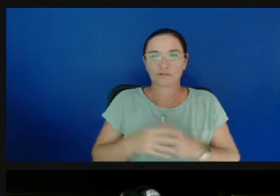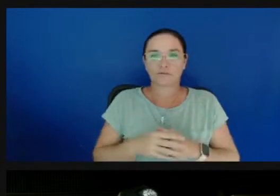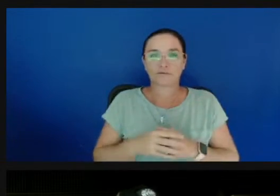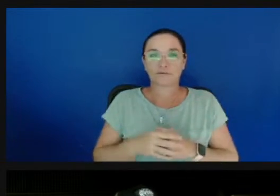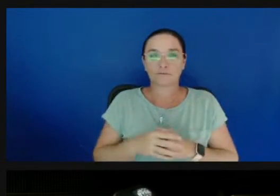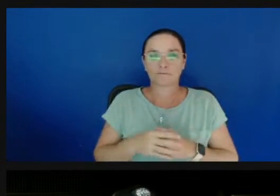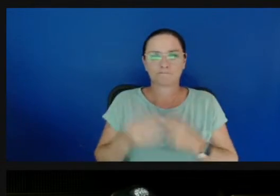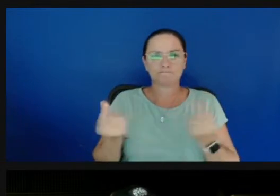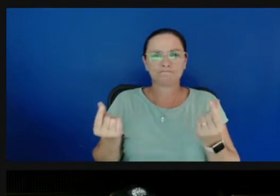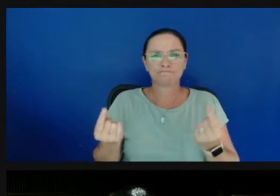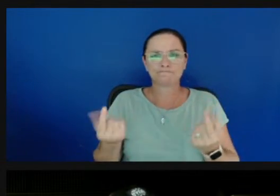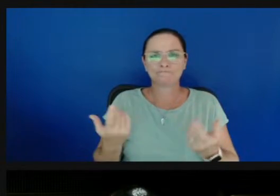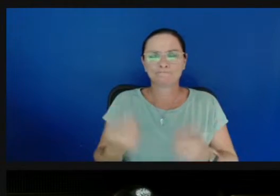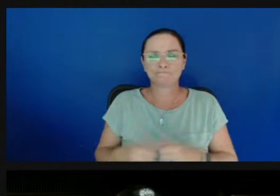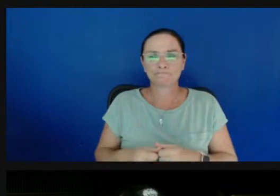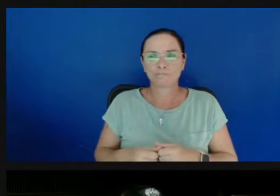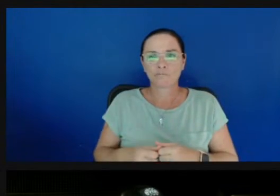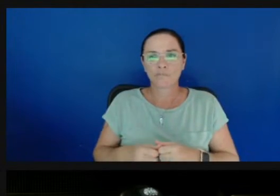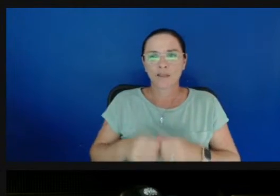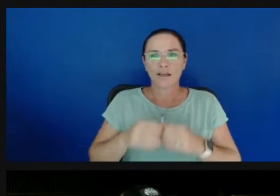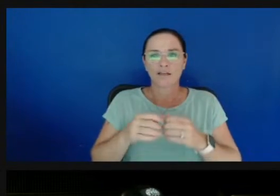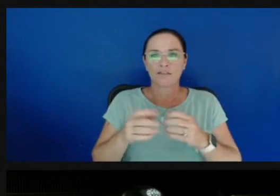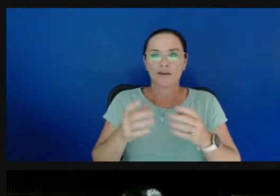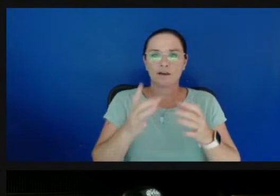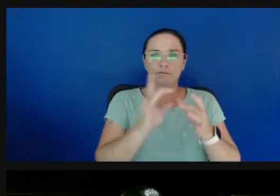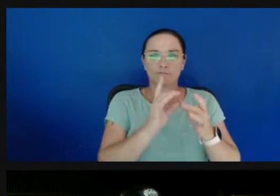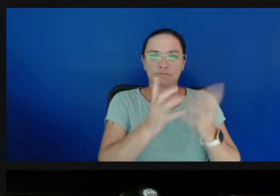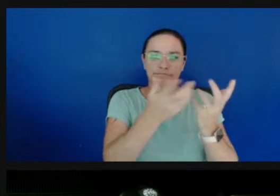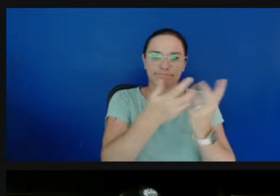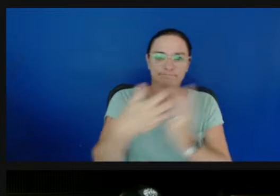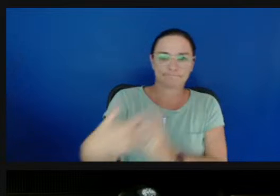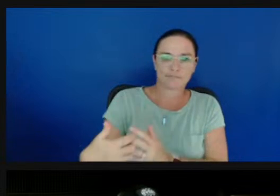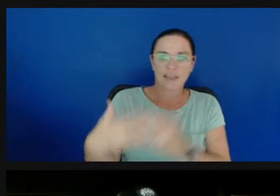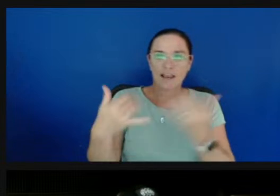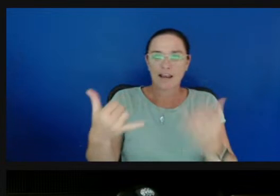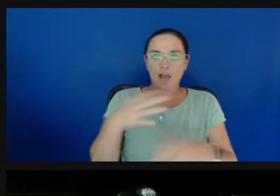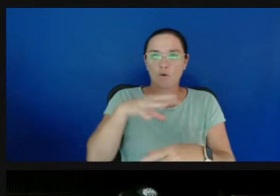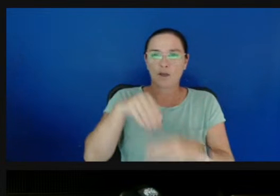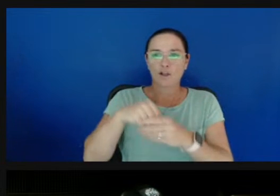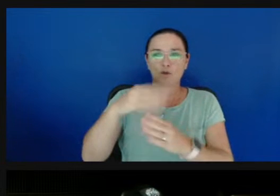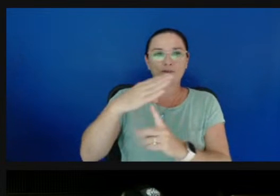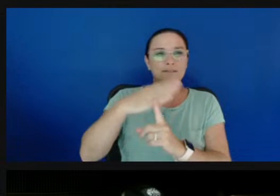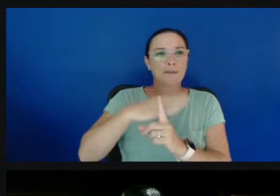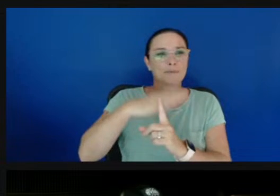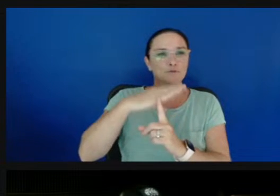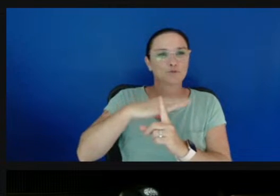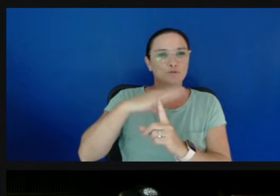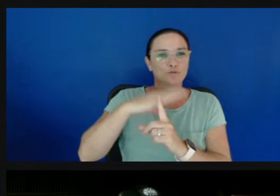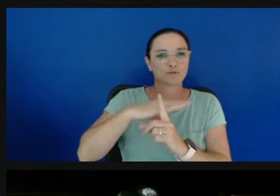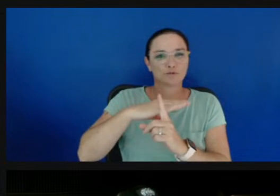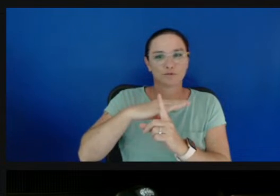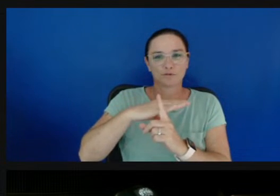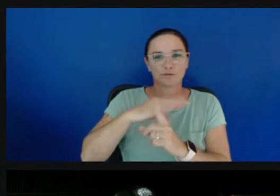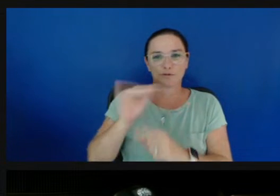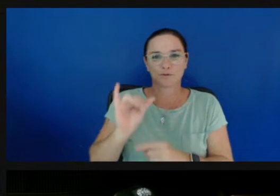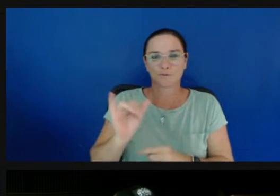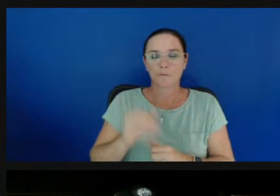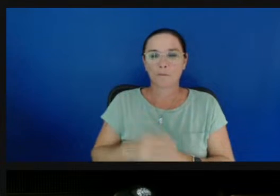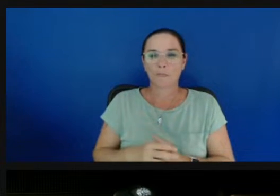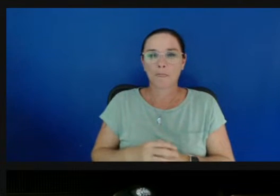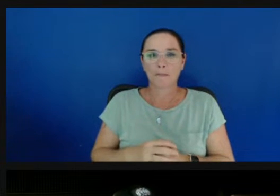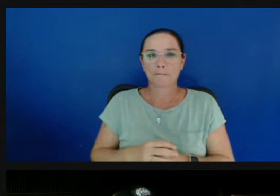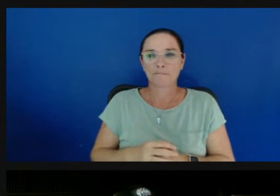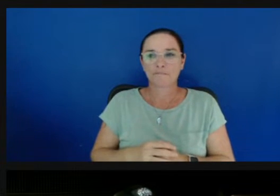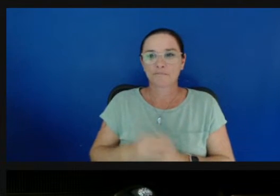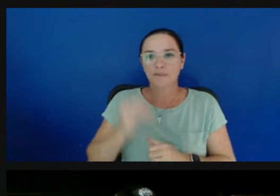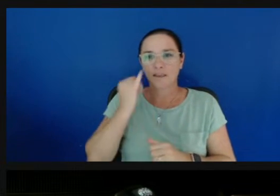there is calibrating it to now include a temperature scale on that camera. So if I move us